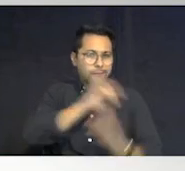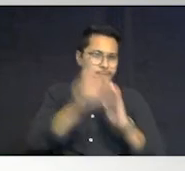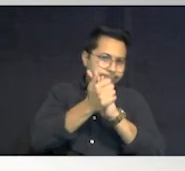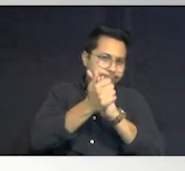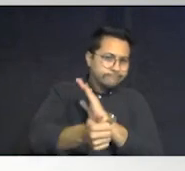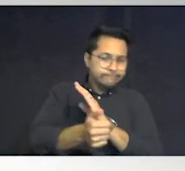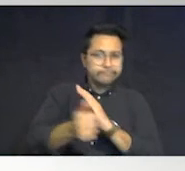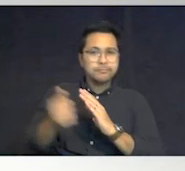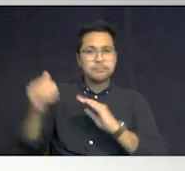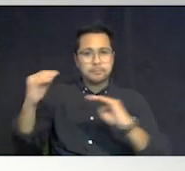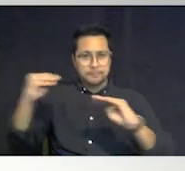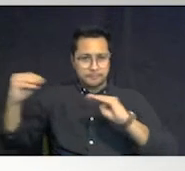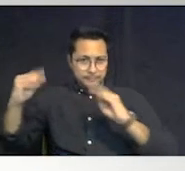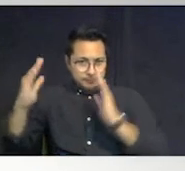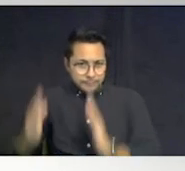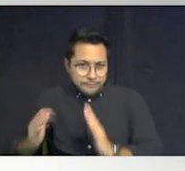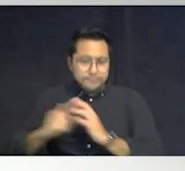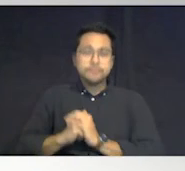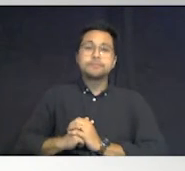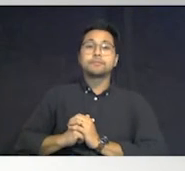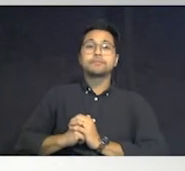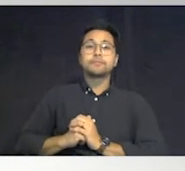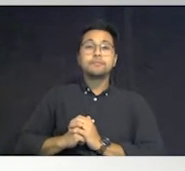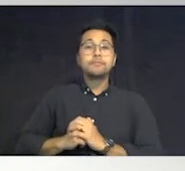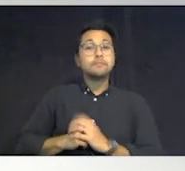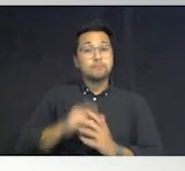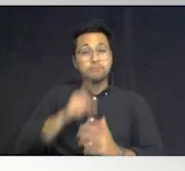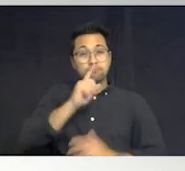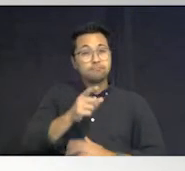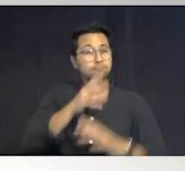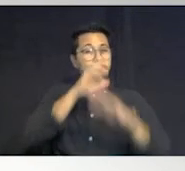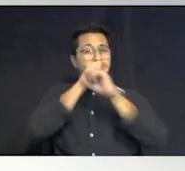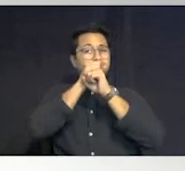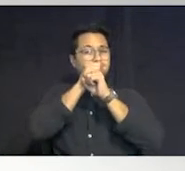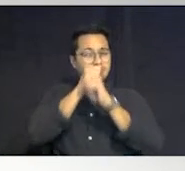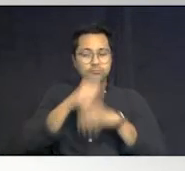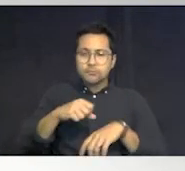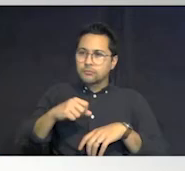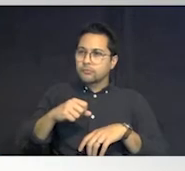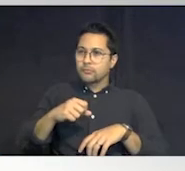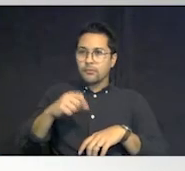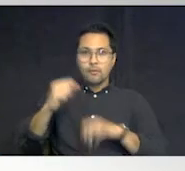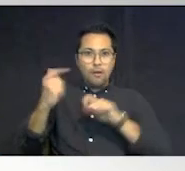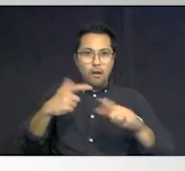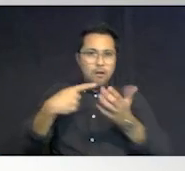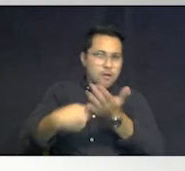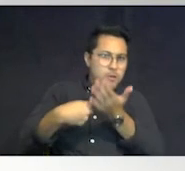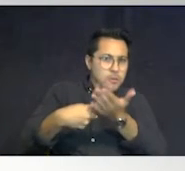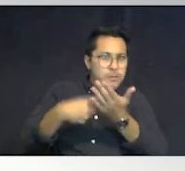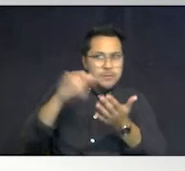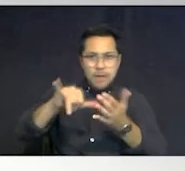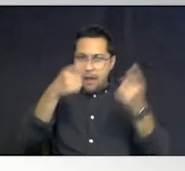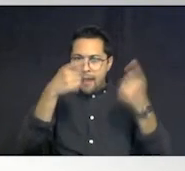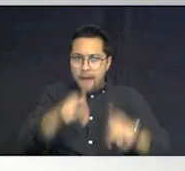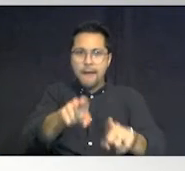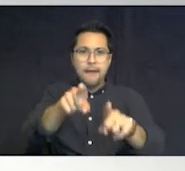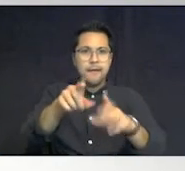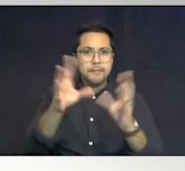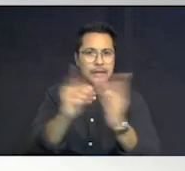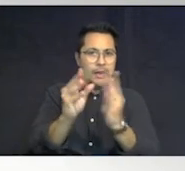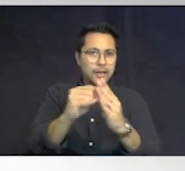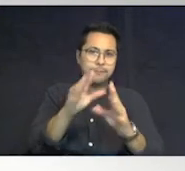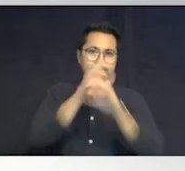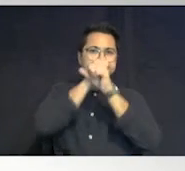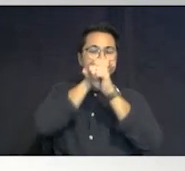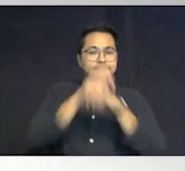effective mediation techniques, is confidential, including discussions that happen during mediation, and is not used to deny or delay